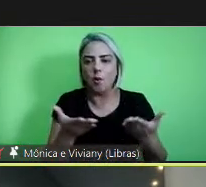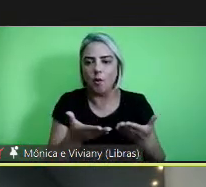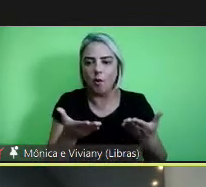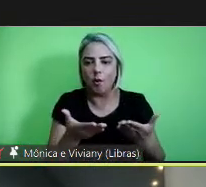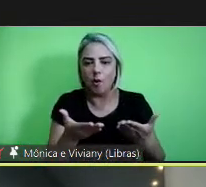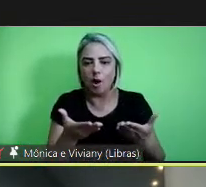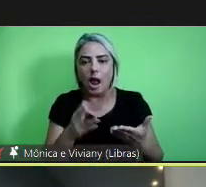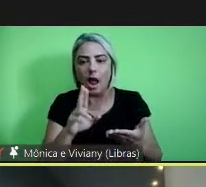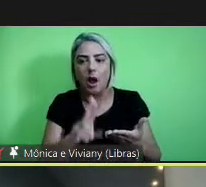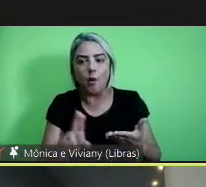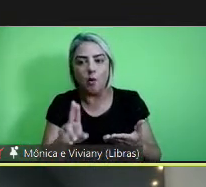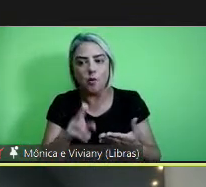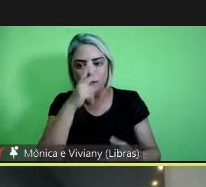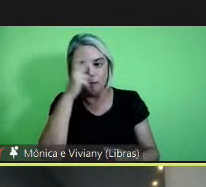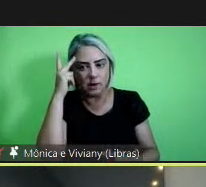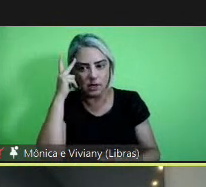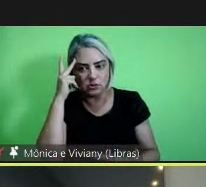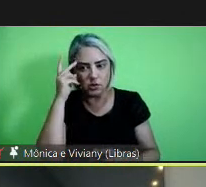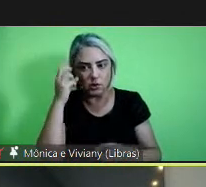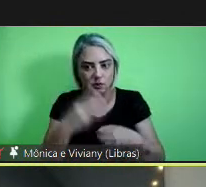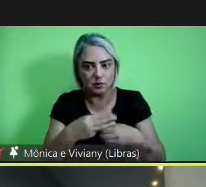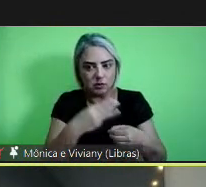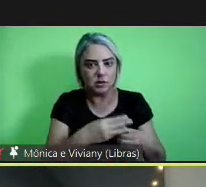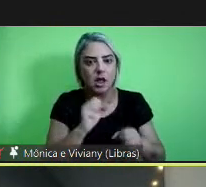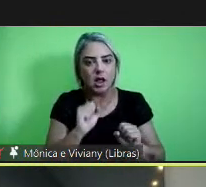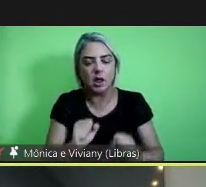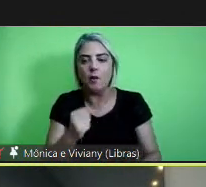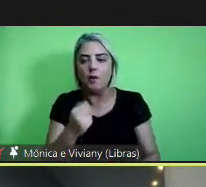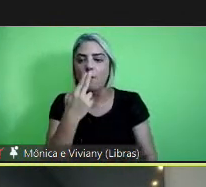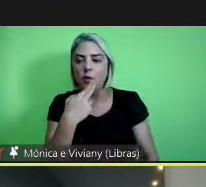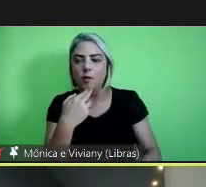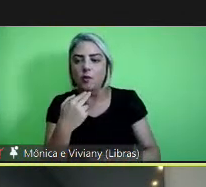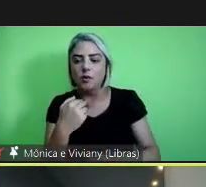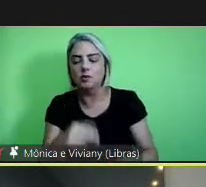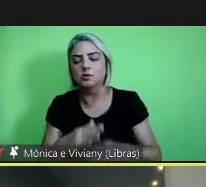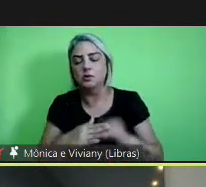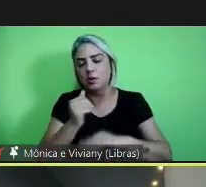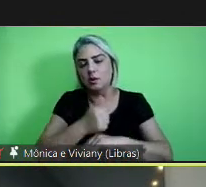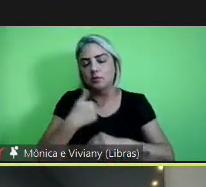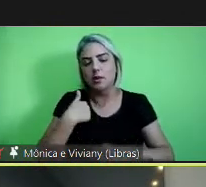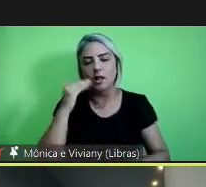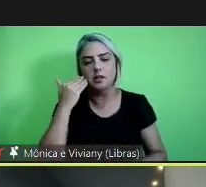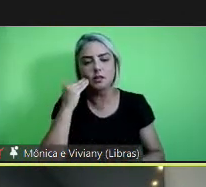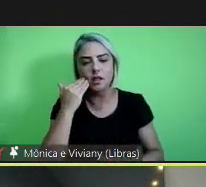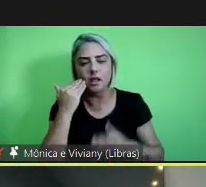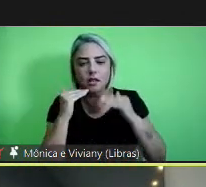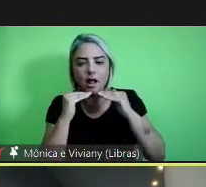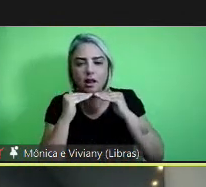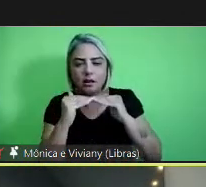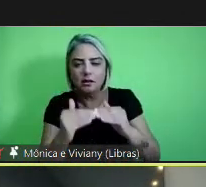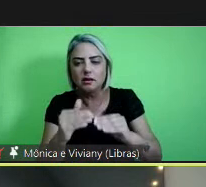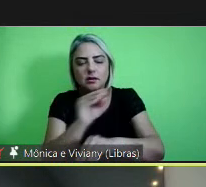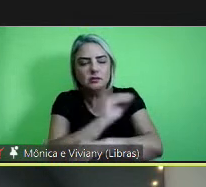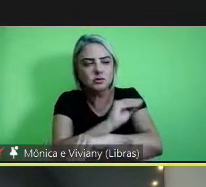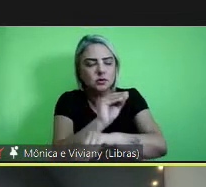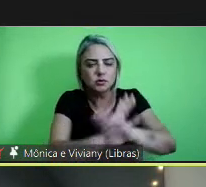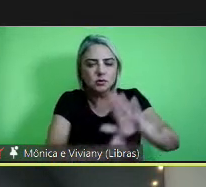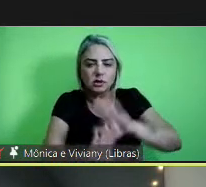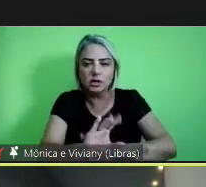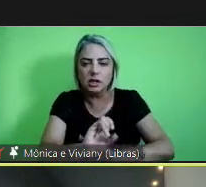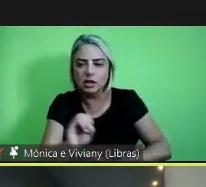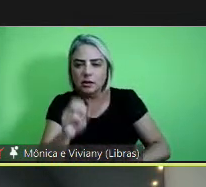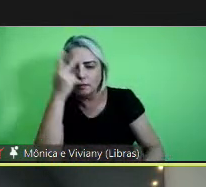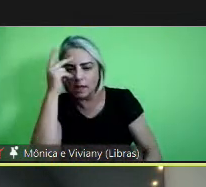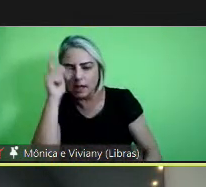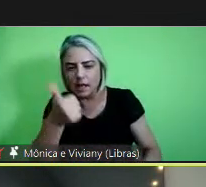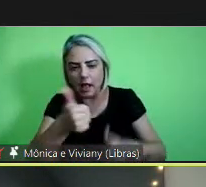this specialized care, was the doctor, and now the only people who could do this are the nutritionists because they understand the line of